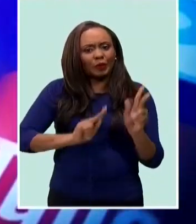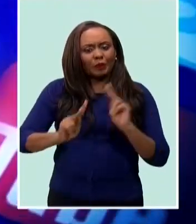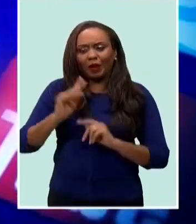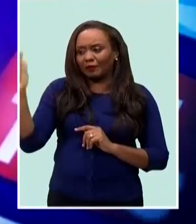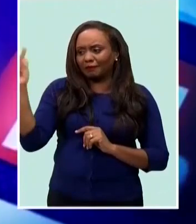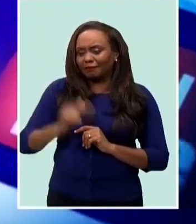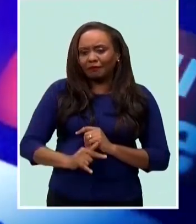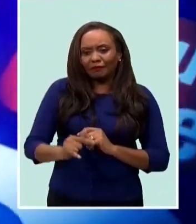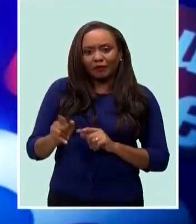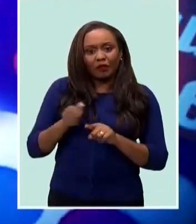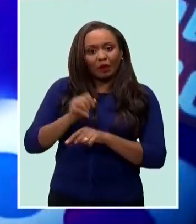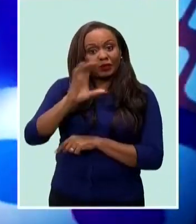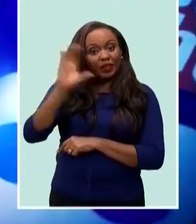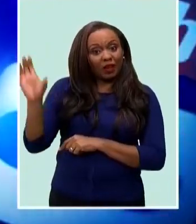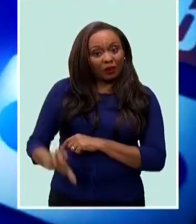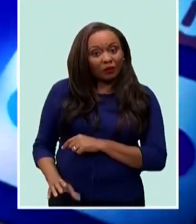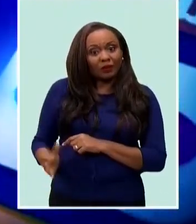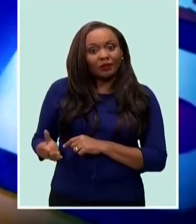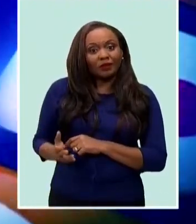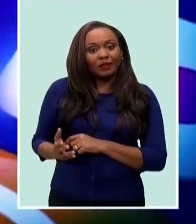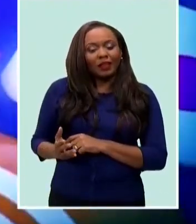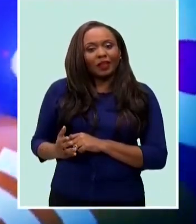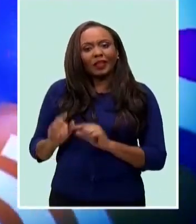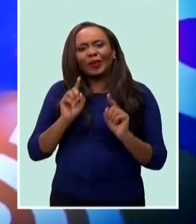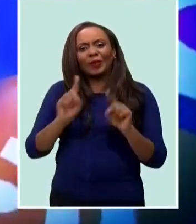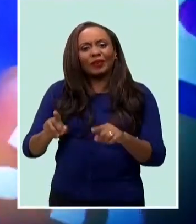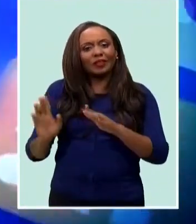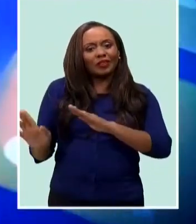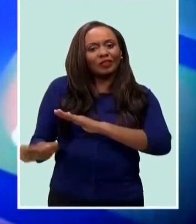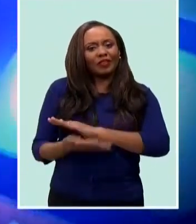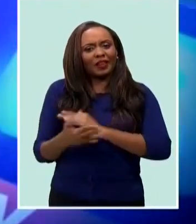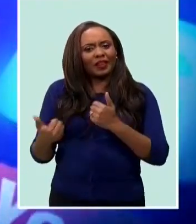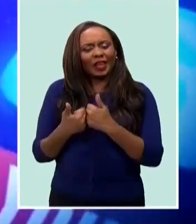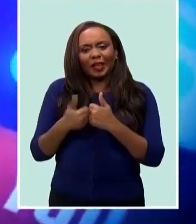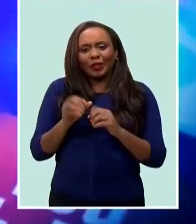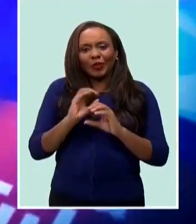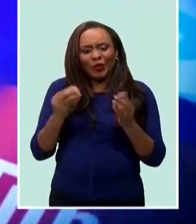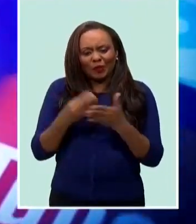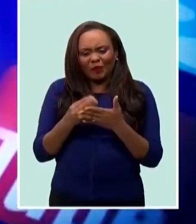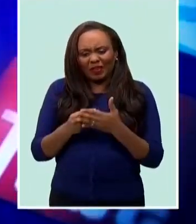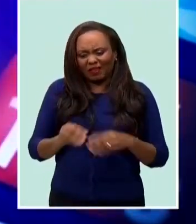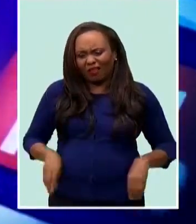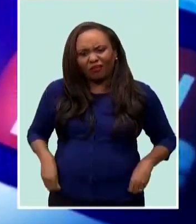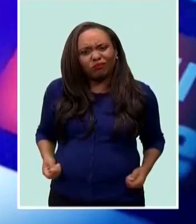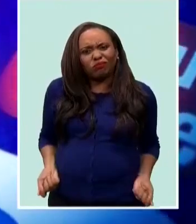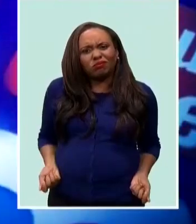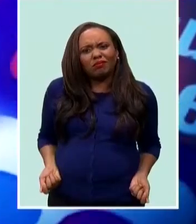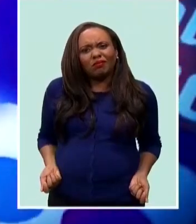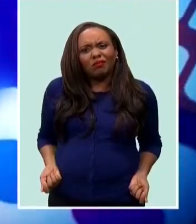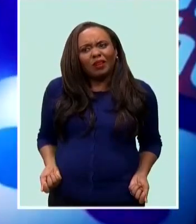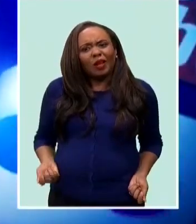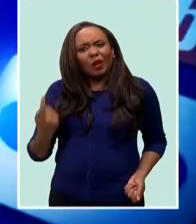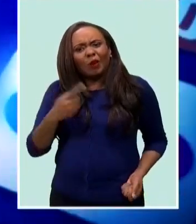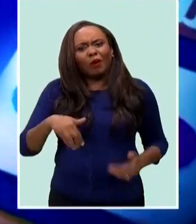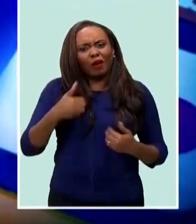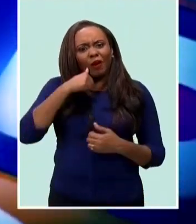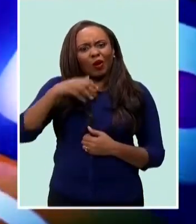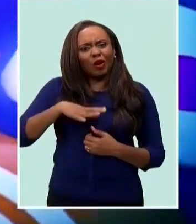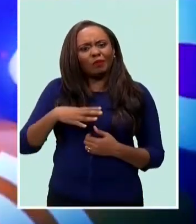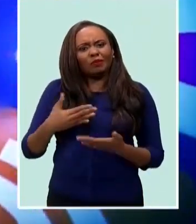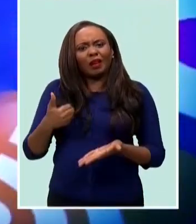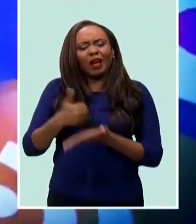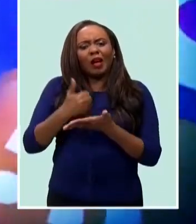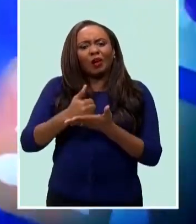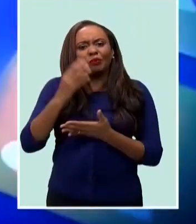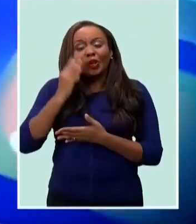Sandra Moran recount how, after ending up at cricket without cash, one young lady helped change their experience from negative